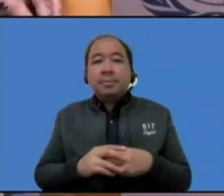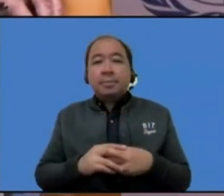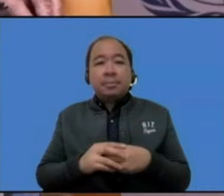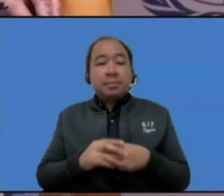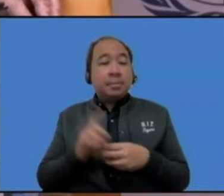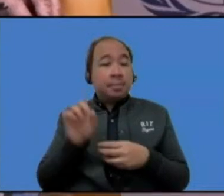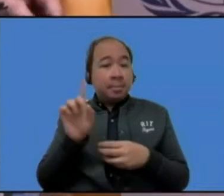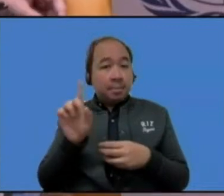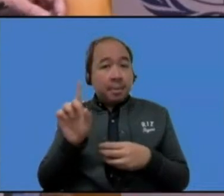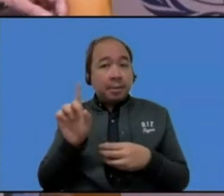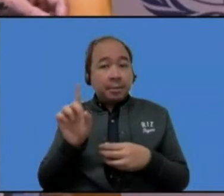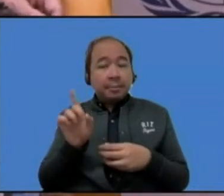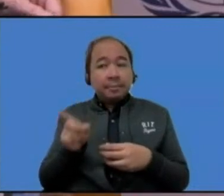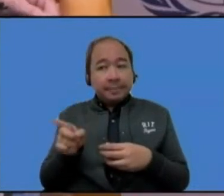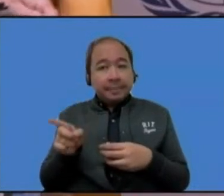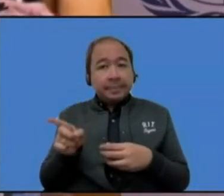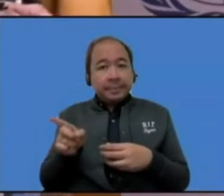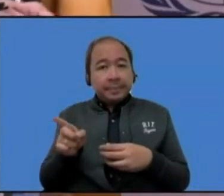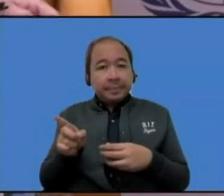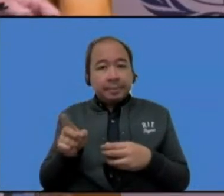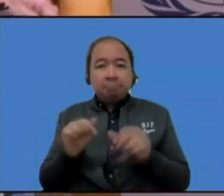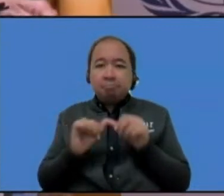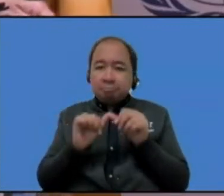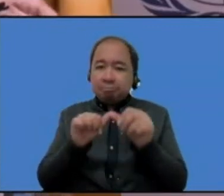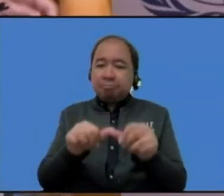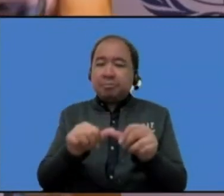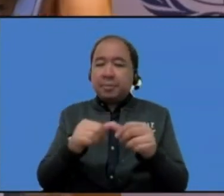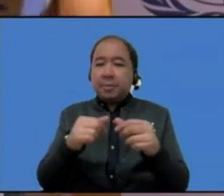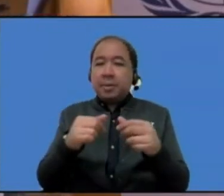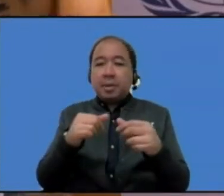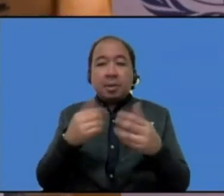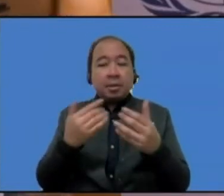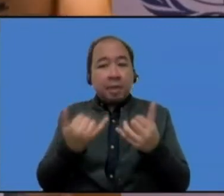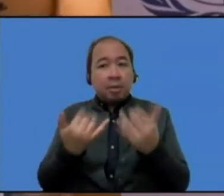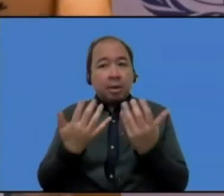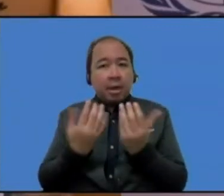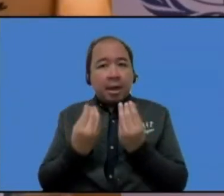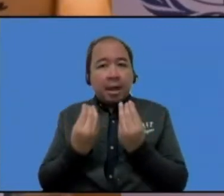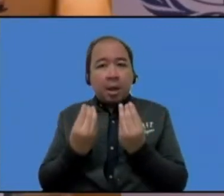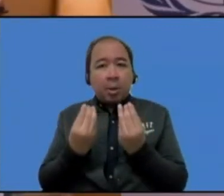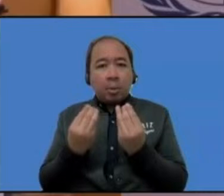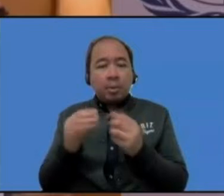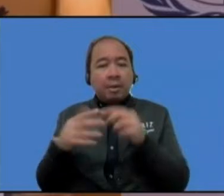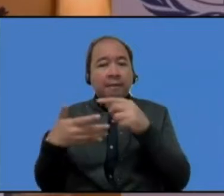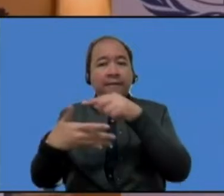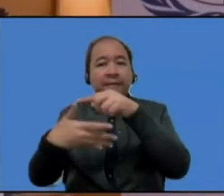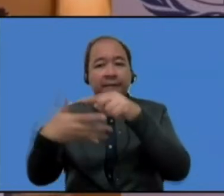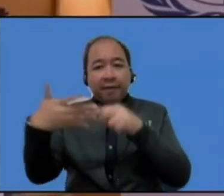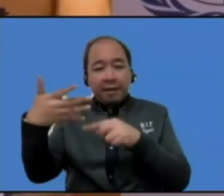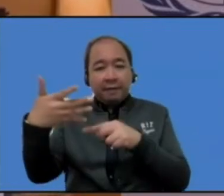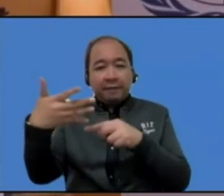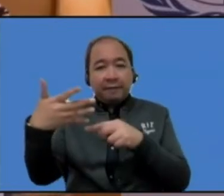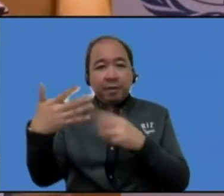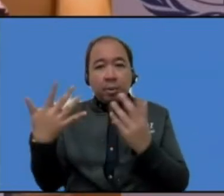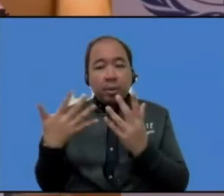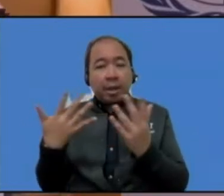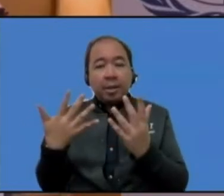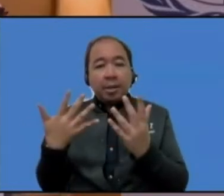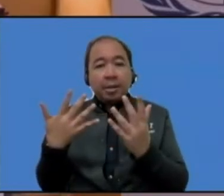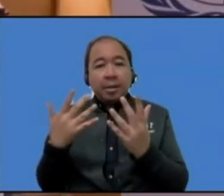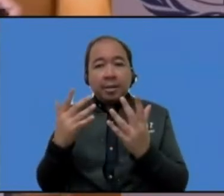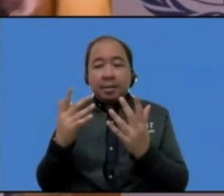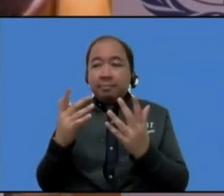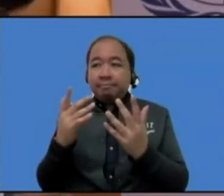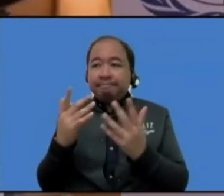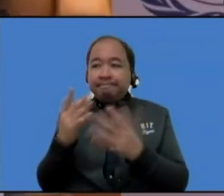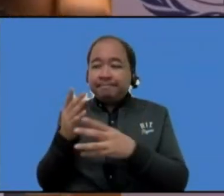earlier, we are still in the process of integrating of that 5 main sources of data